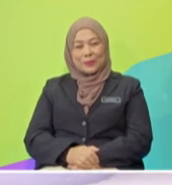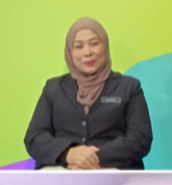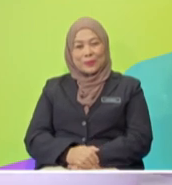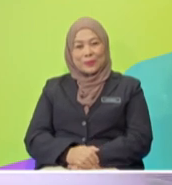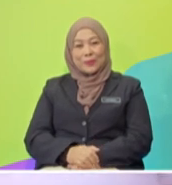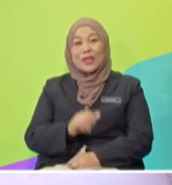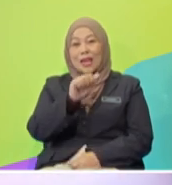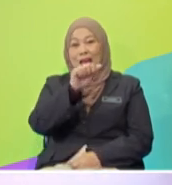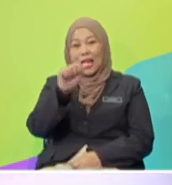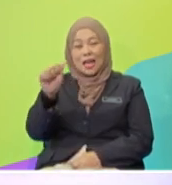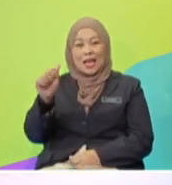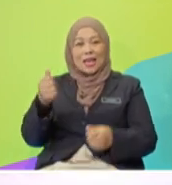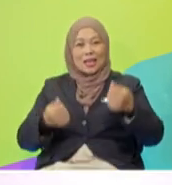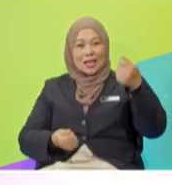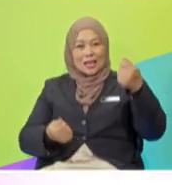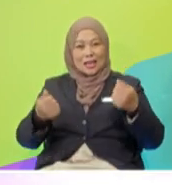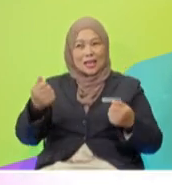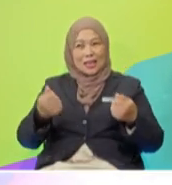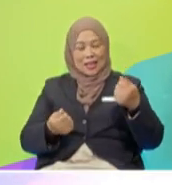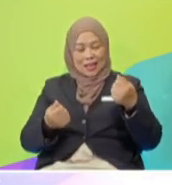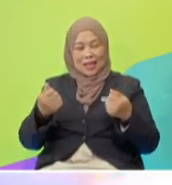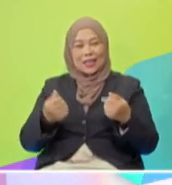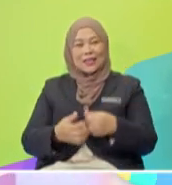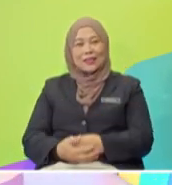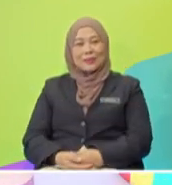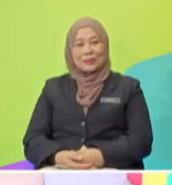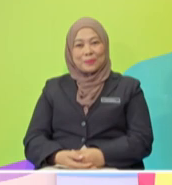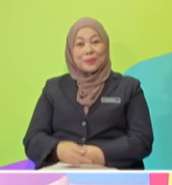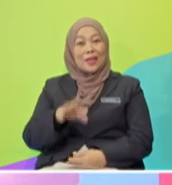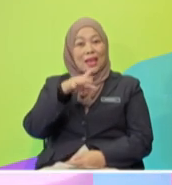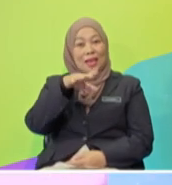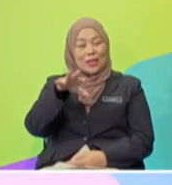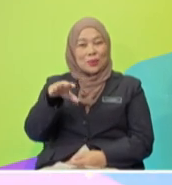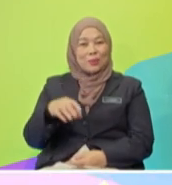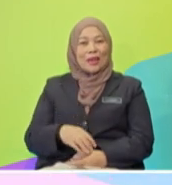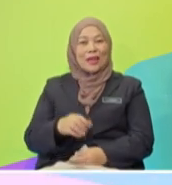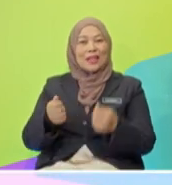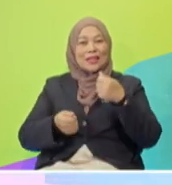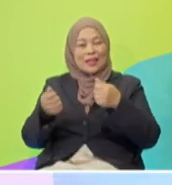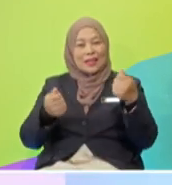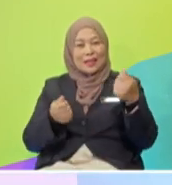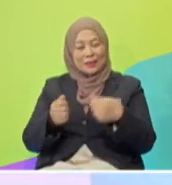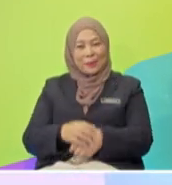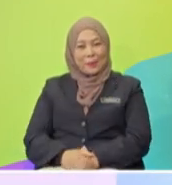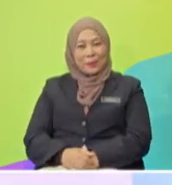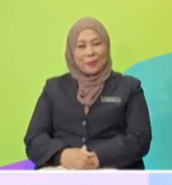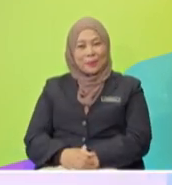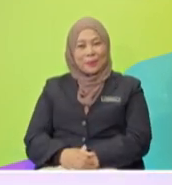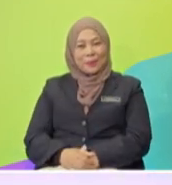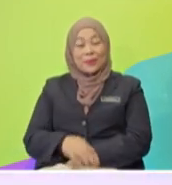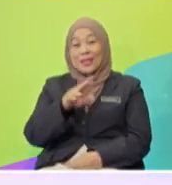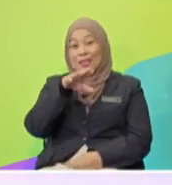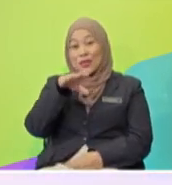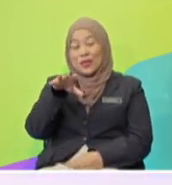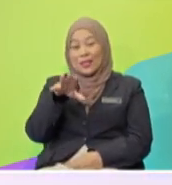car. A car. Okay. Spell car. Chris, do you want to spell car? Yes,